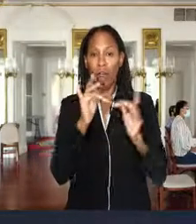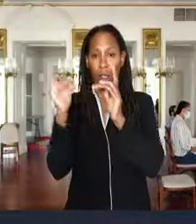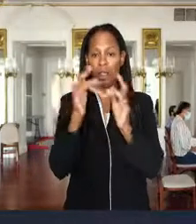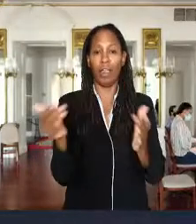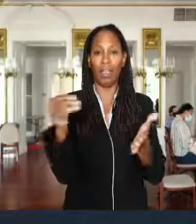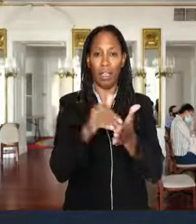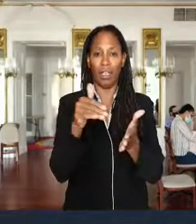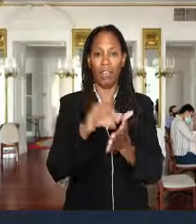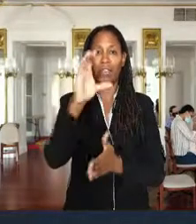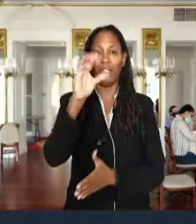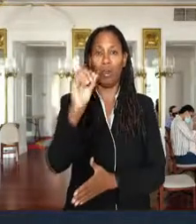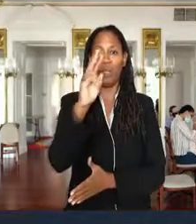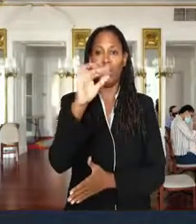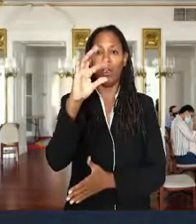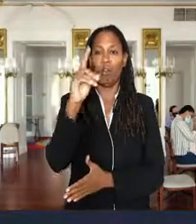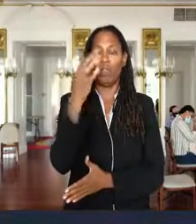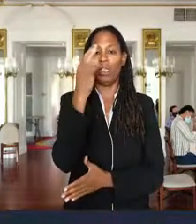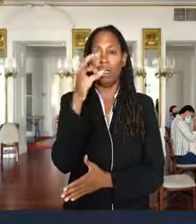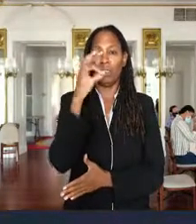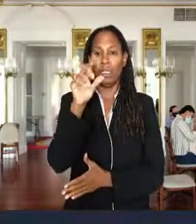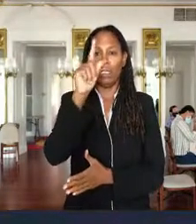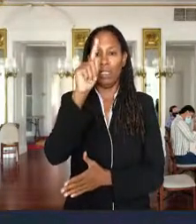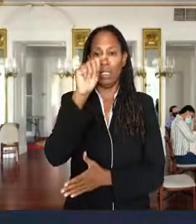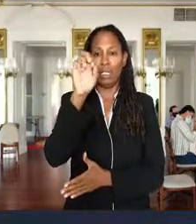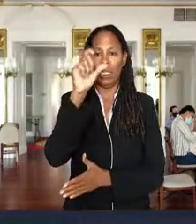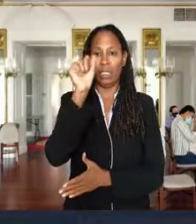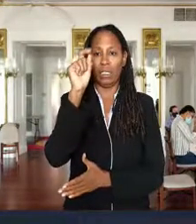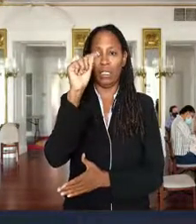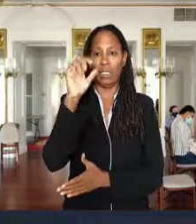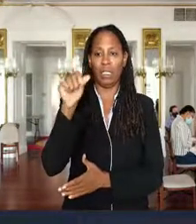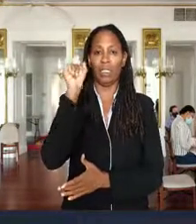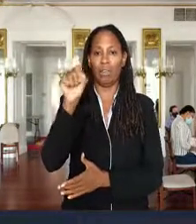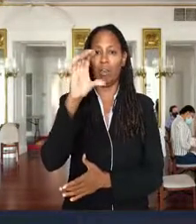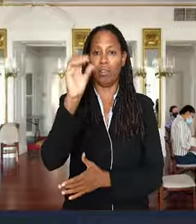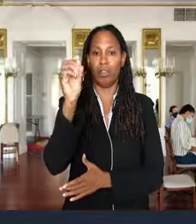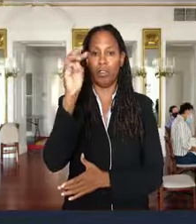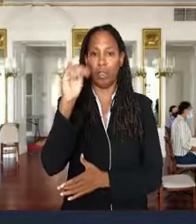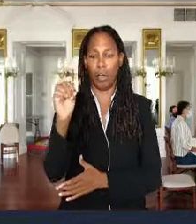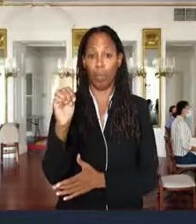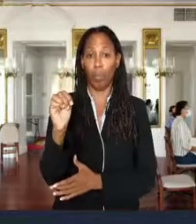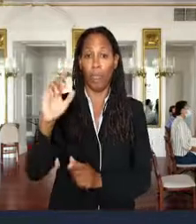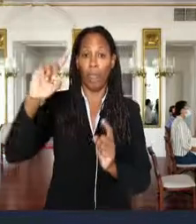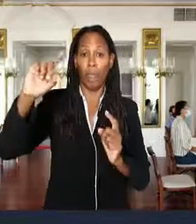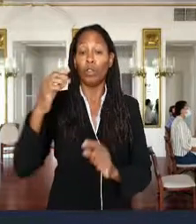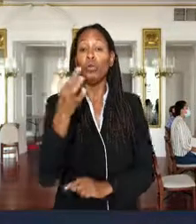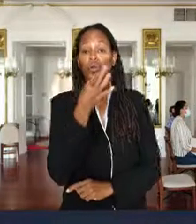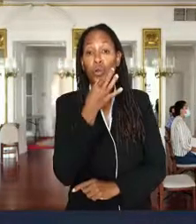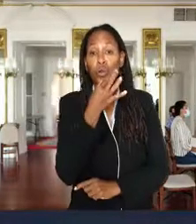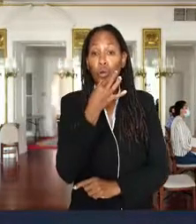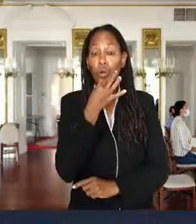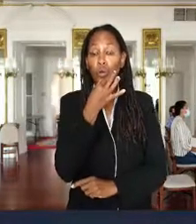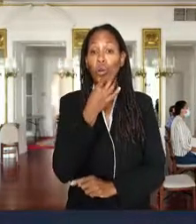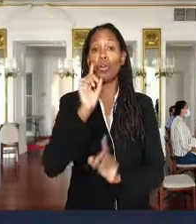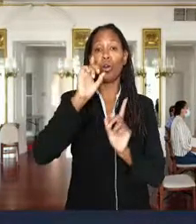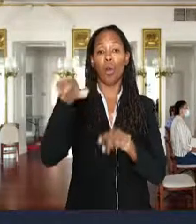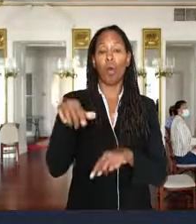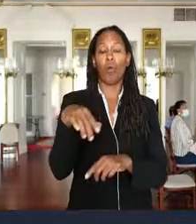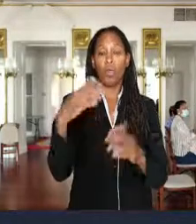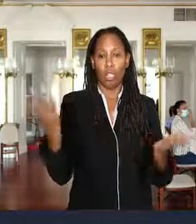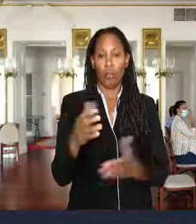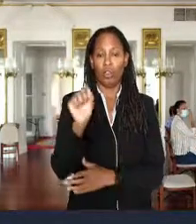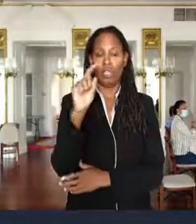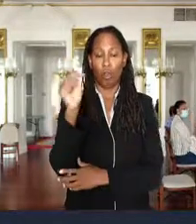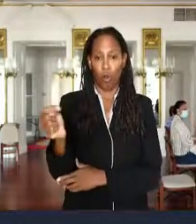covid19usvi.com/testing. Here are other upcoming events. St. Croix at the Charles Howard Complex, Tuesday, June